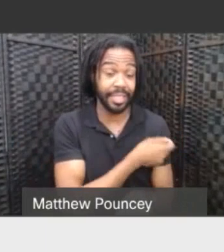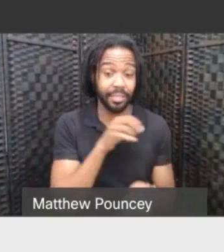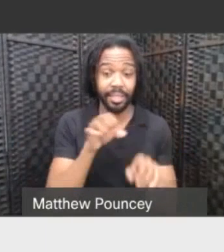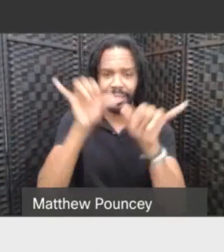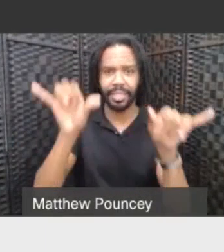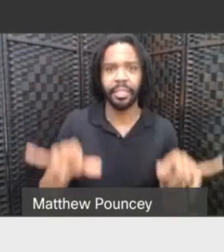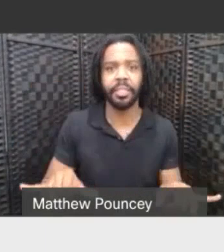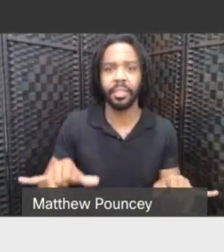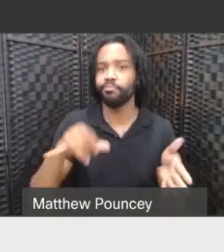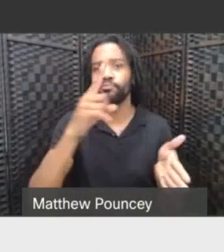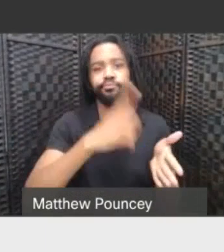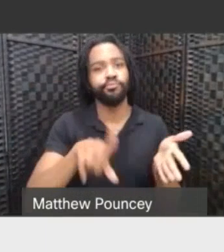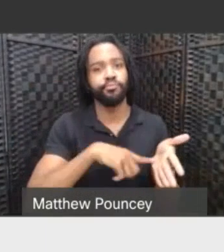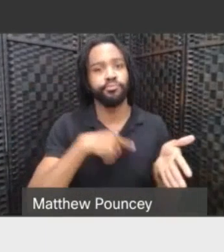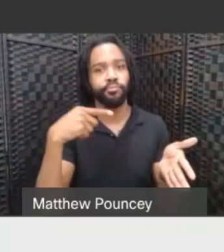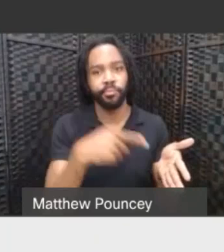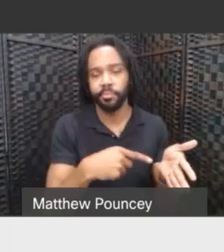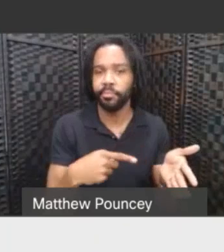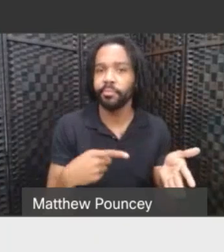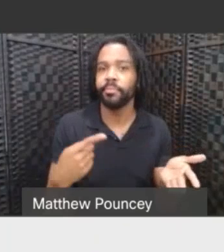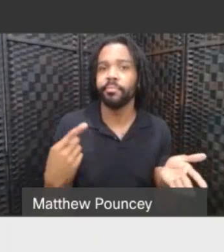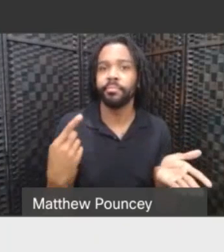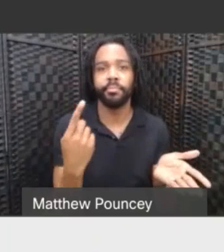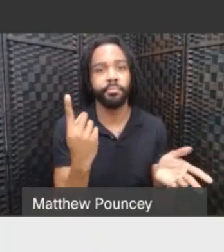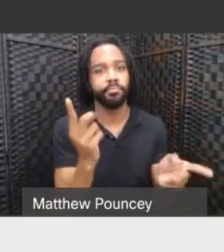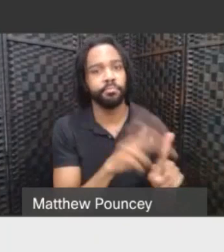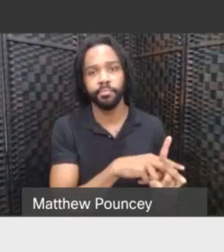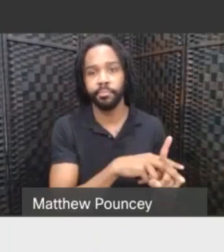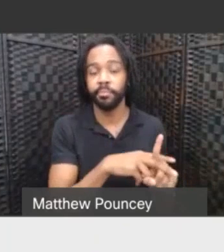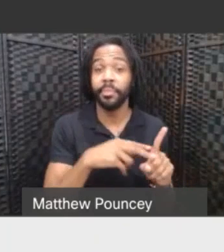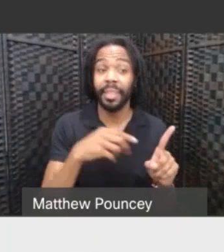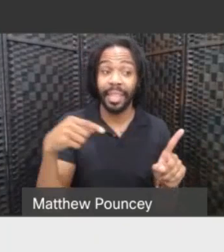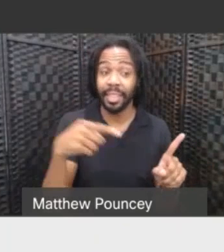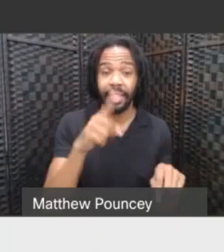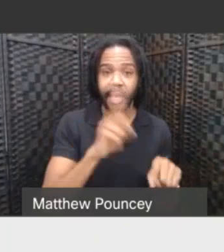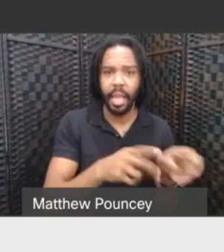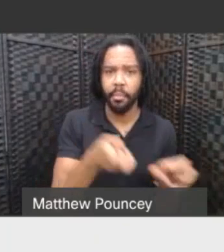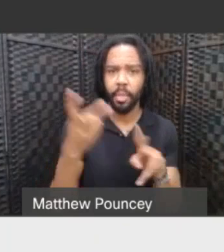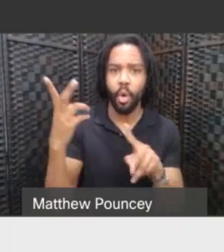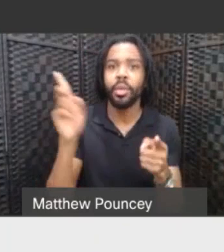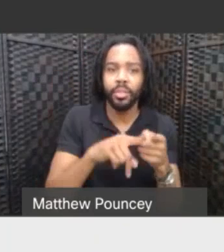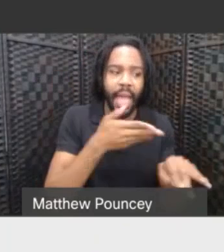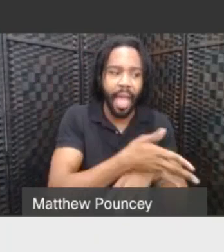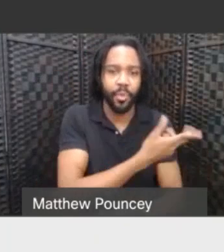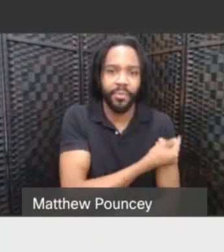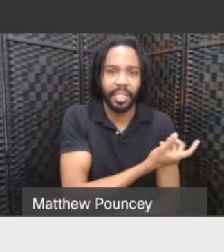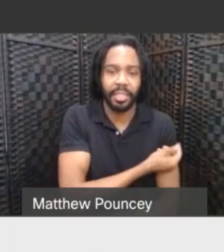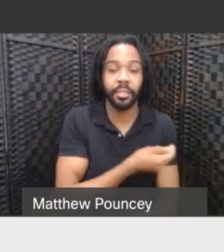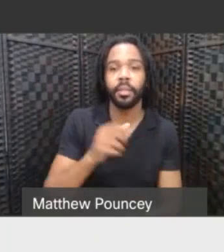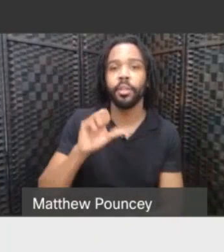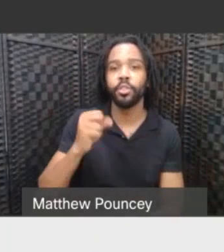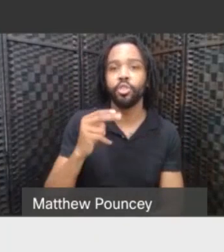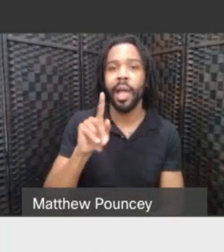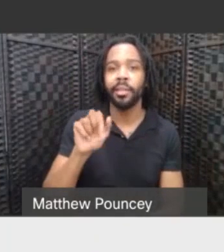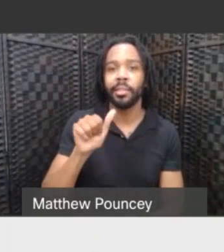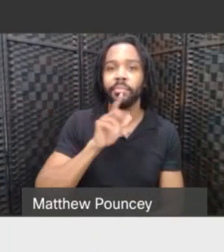face sanctions. Provider cannot upload anything before the vaccination happens. Yeah, so the emails that went